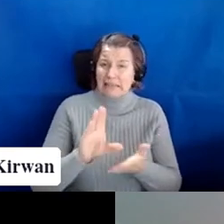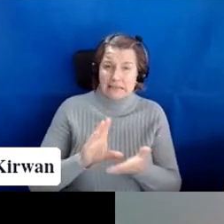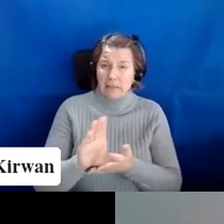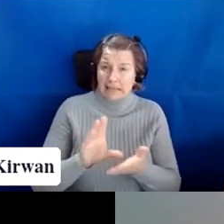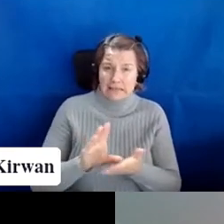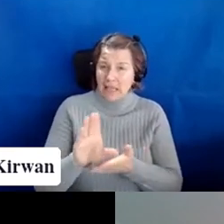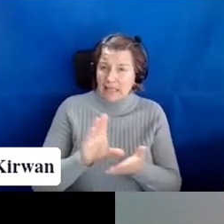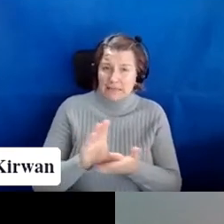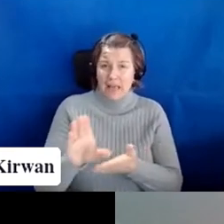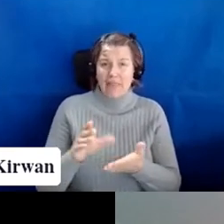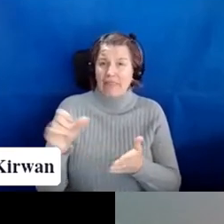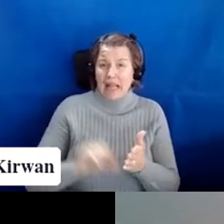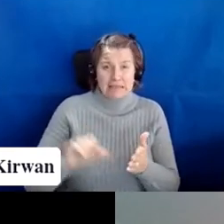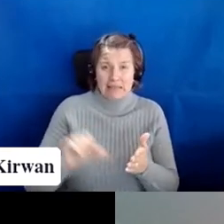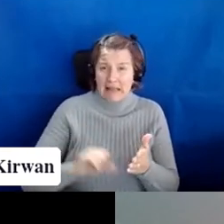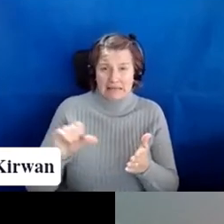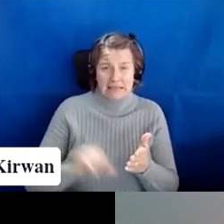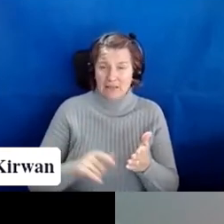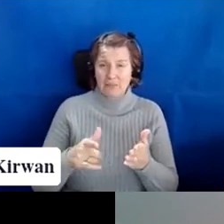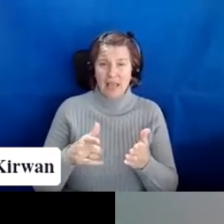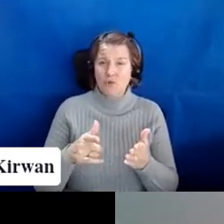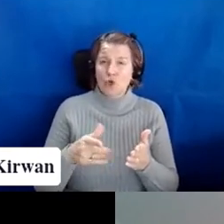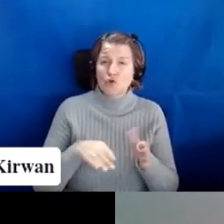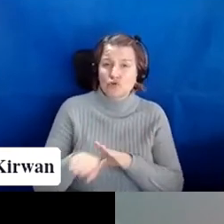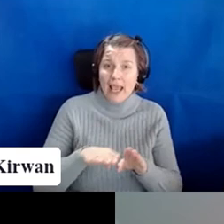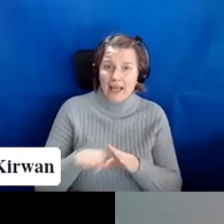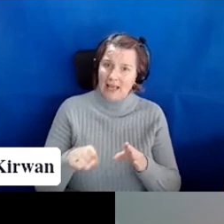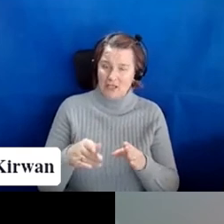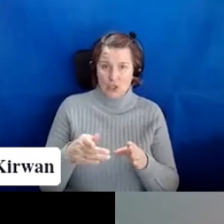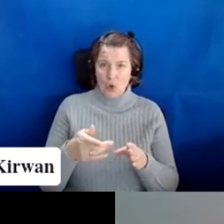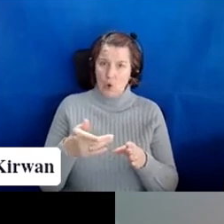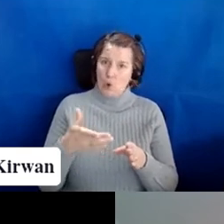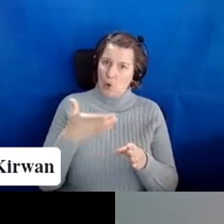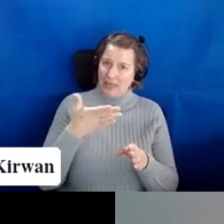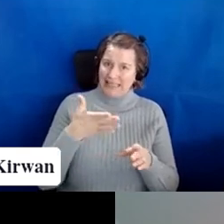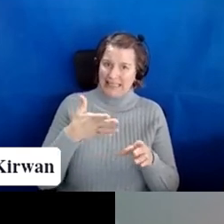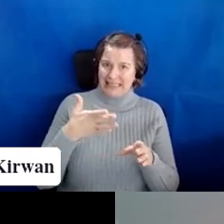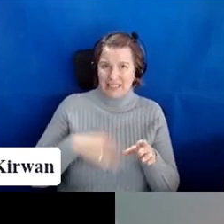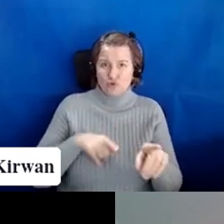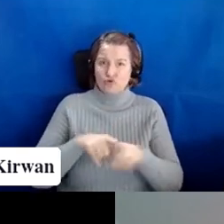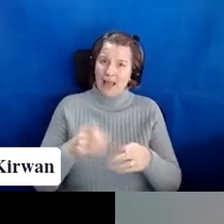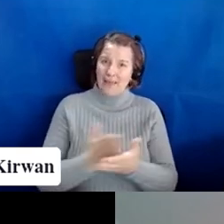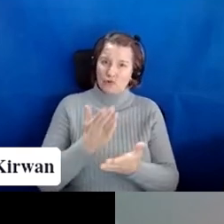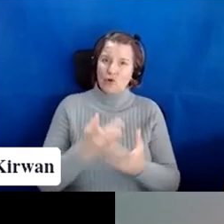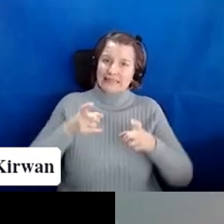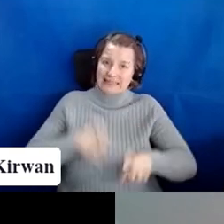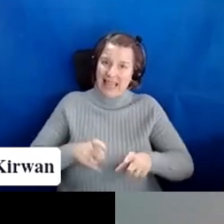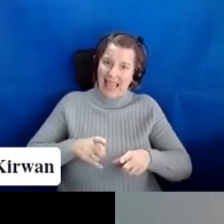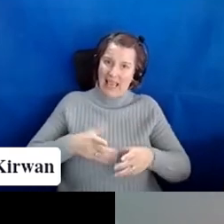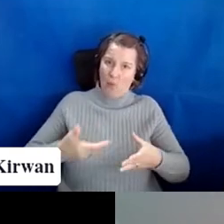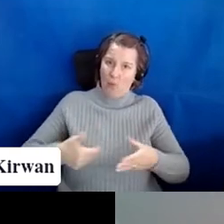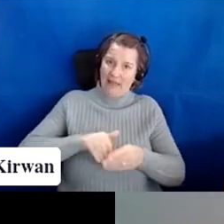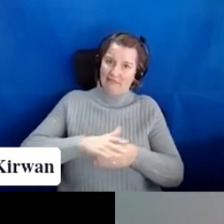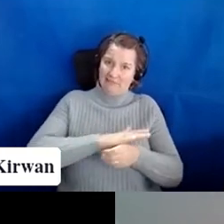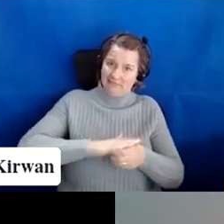on training and development, and if we can keep that money in the sector and then put it back out to the grants, then I think it's better. But I totally agree, there's pre-apprenticeships,